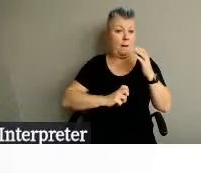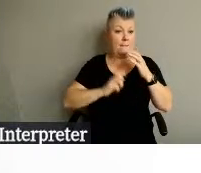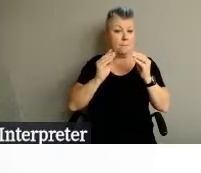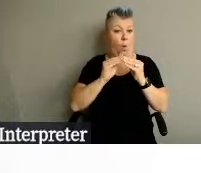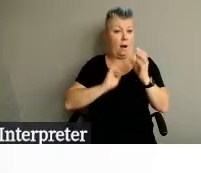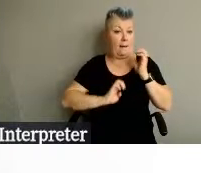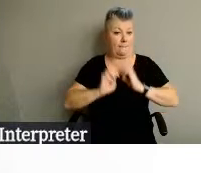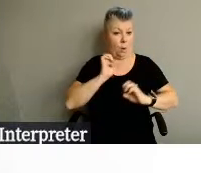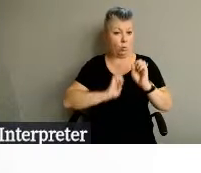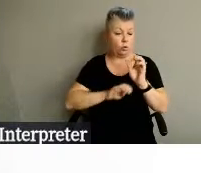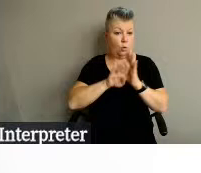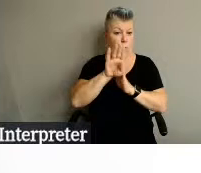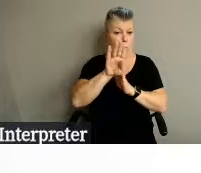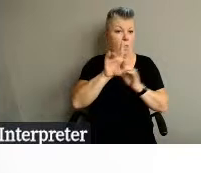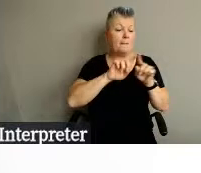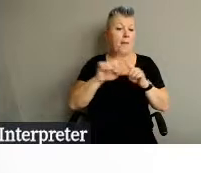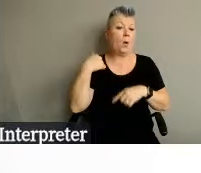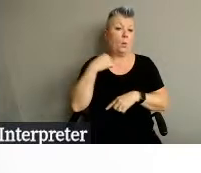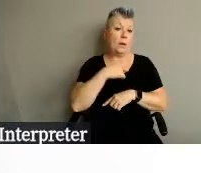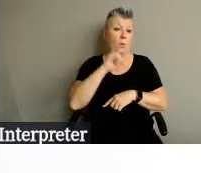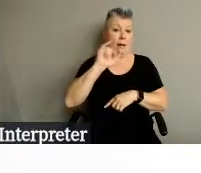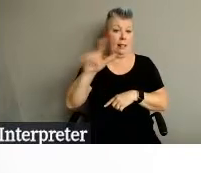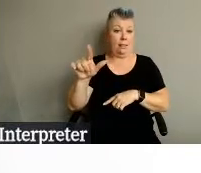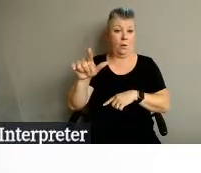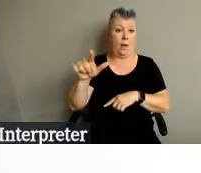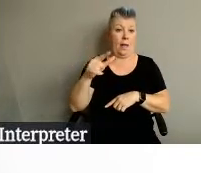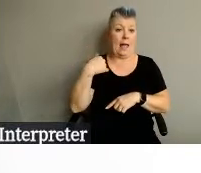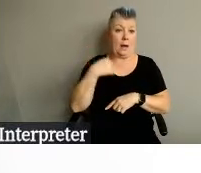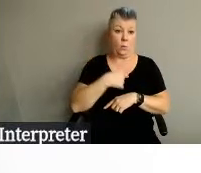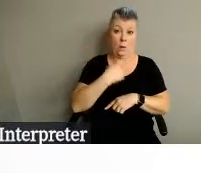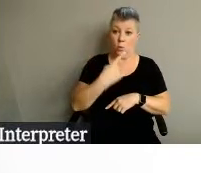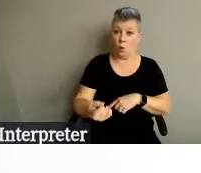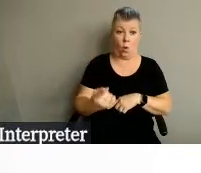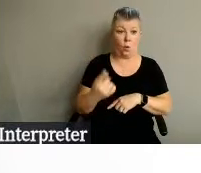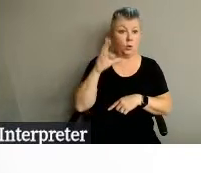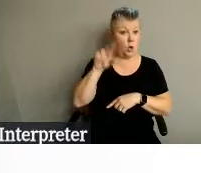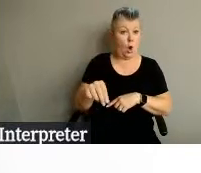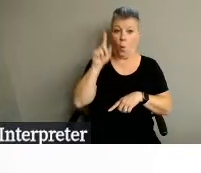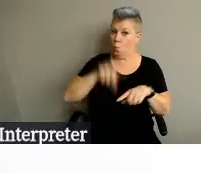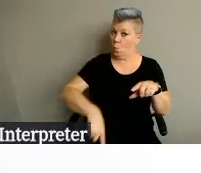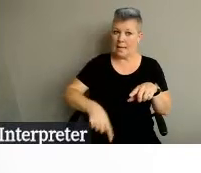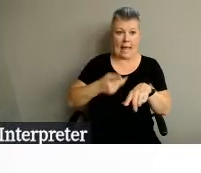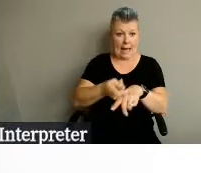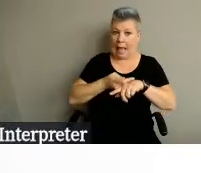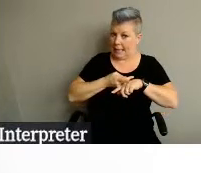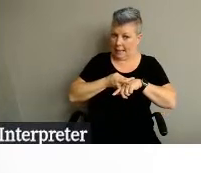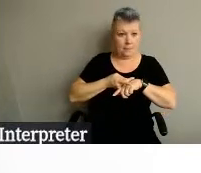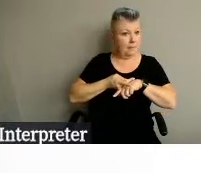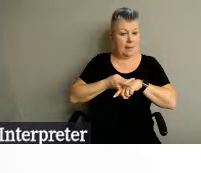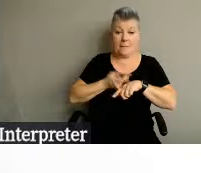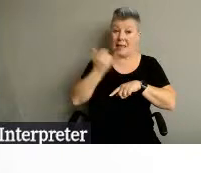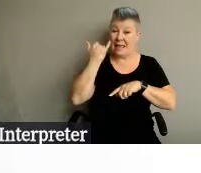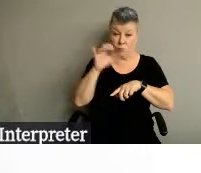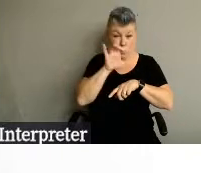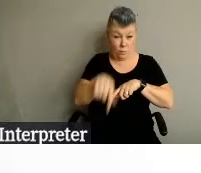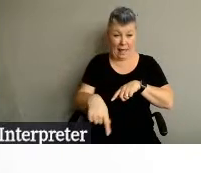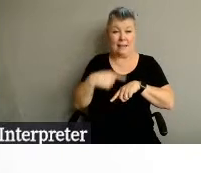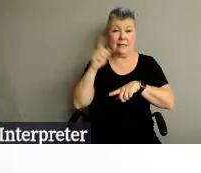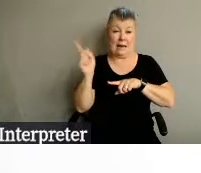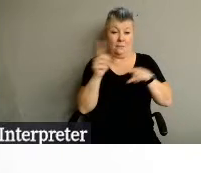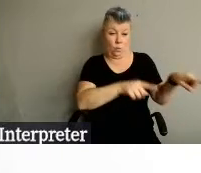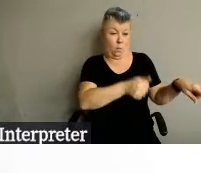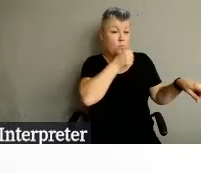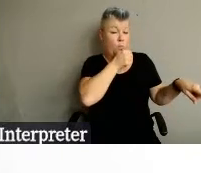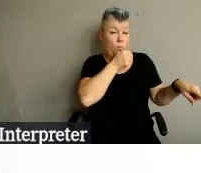that was Illinois, and we were told, no, if you hold back, then you have to go to a private preschool. You'll get no services for that